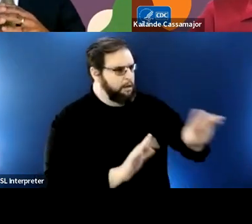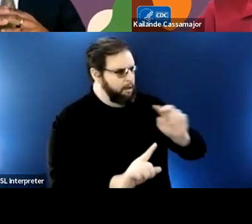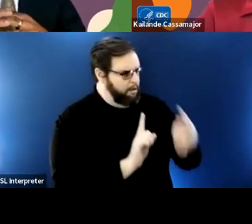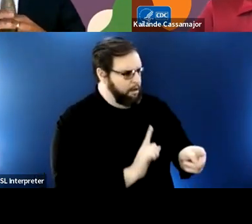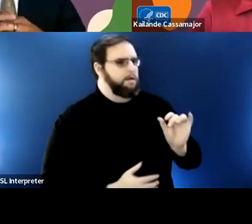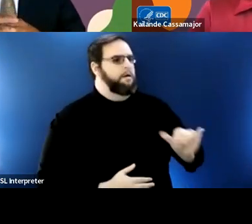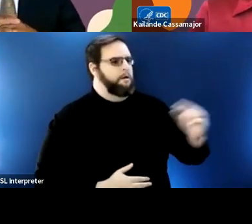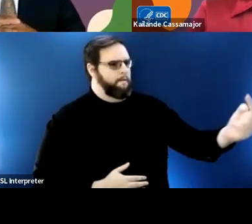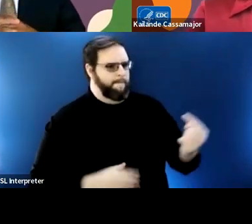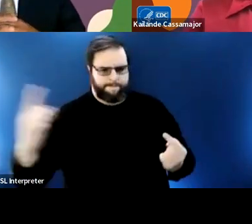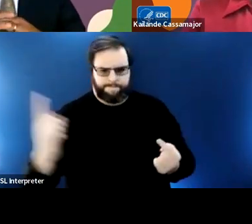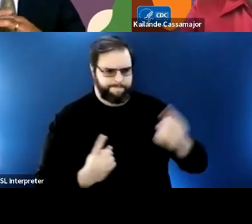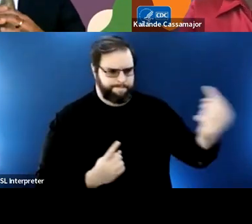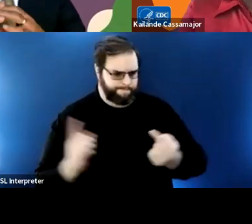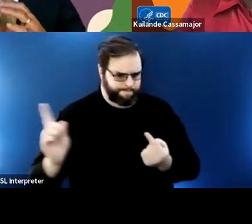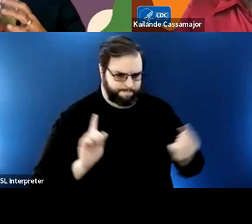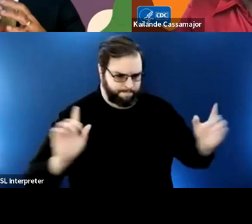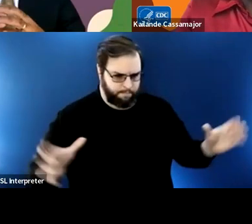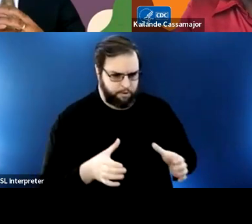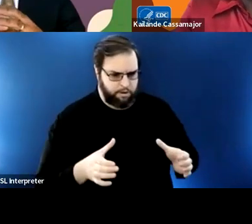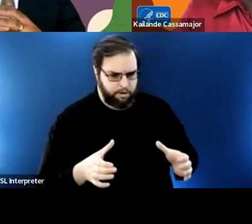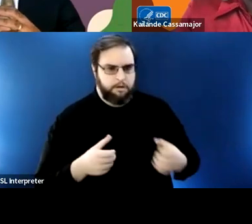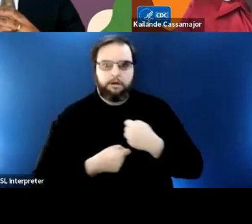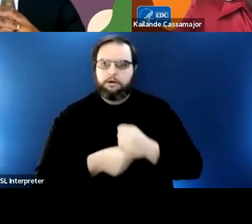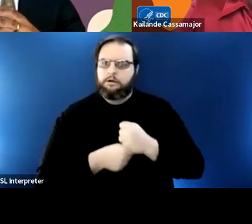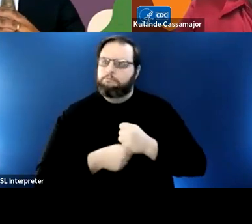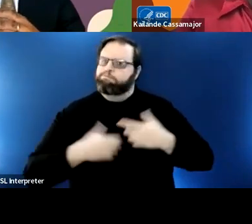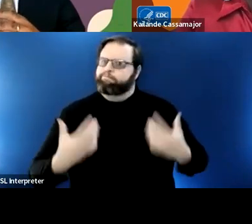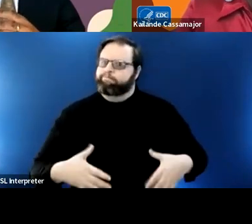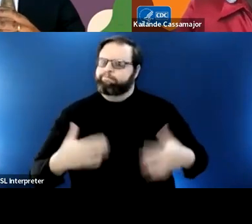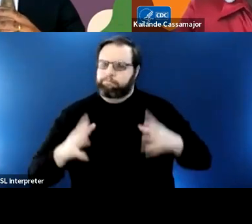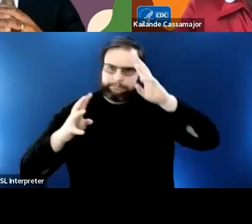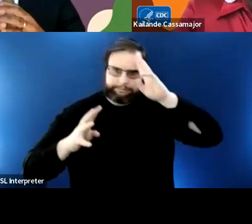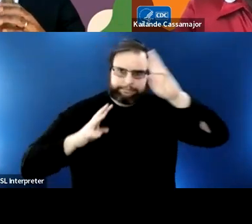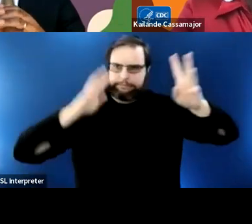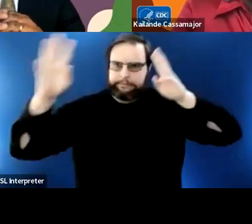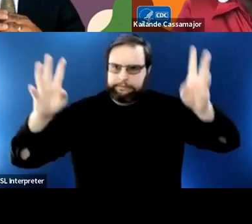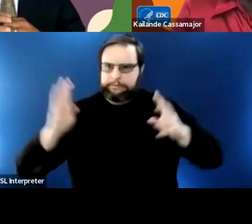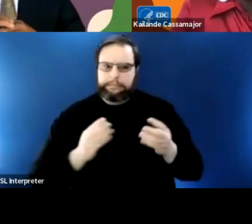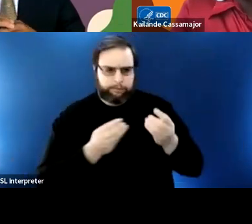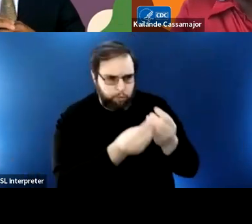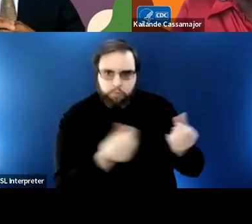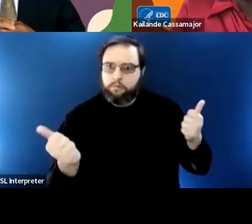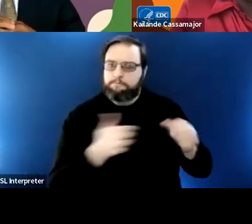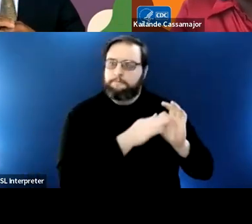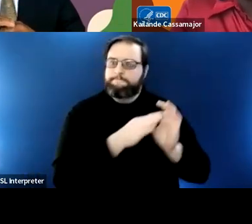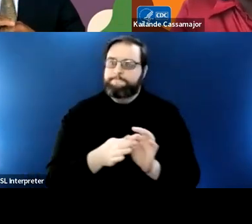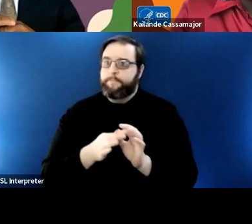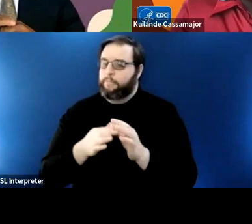would come together to really create a really innovative and new solution around this very